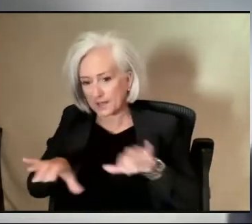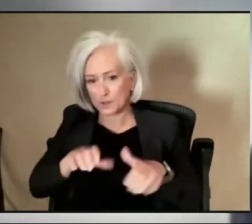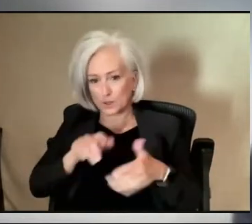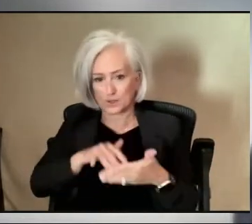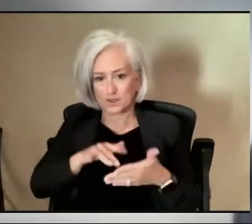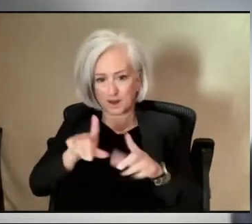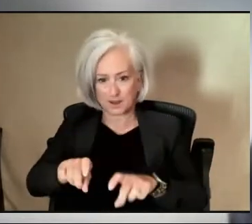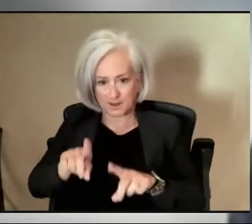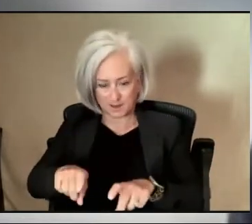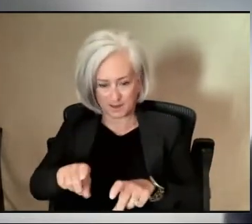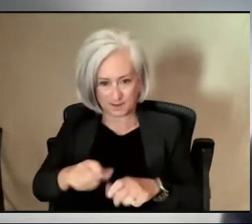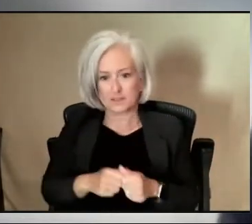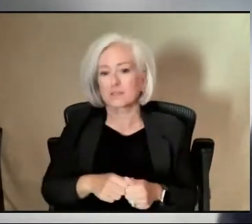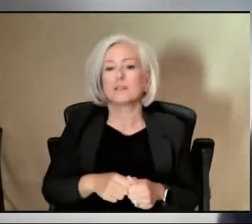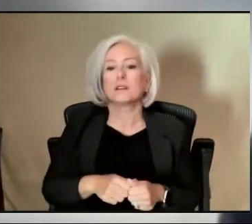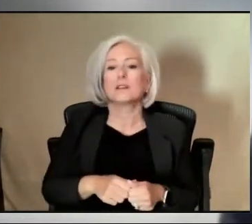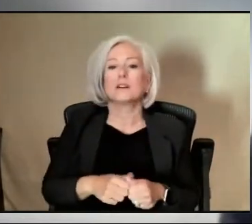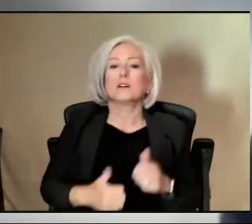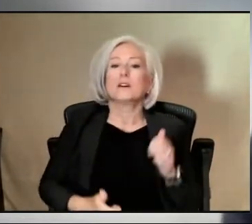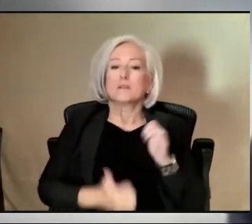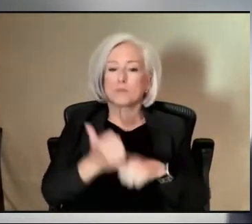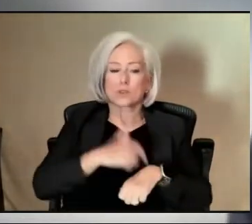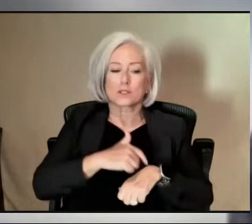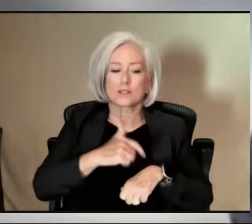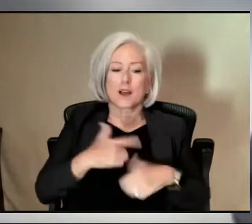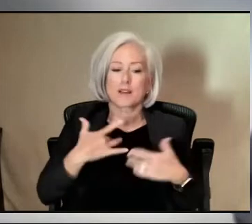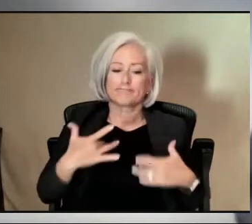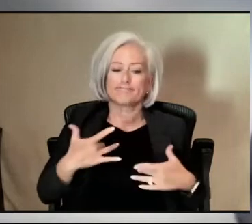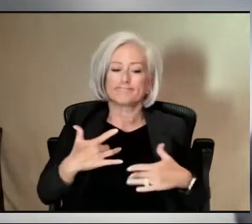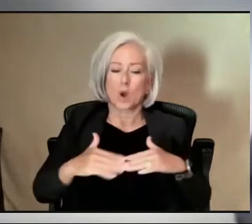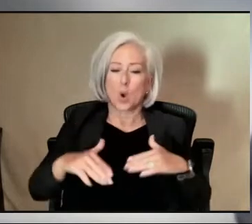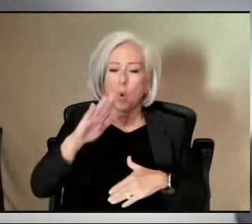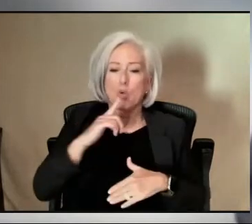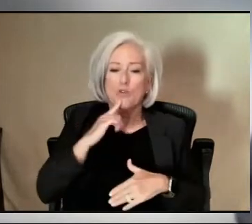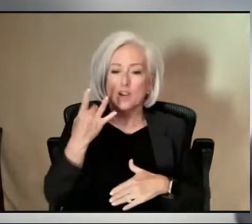would say, well, you have to be age 18 and older. You have to